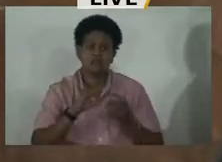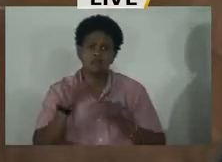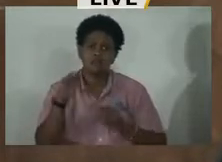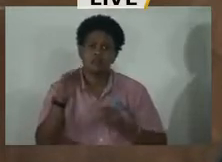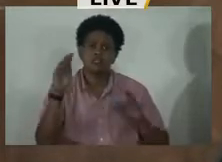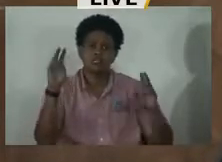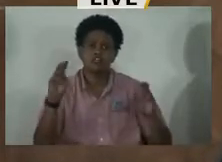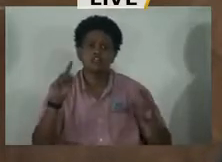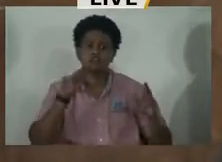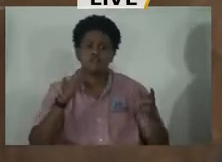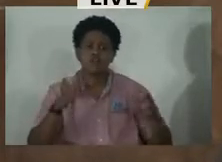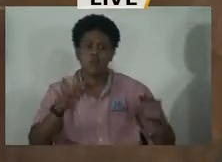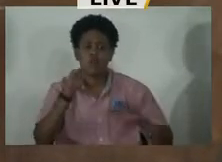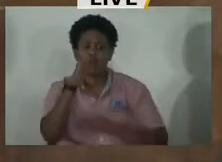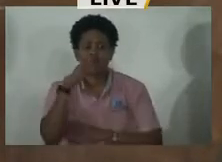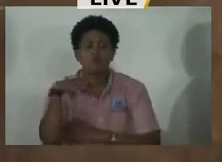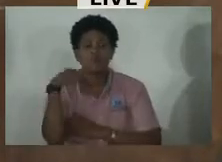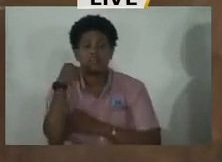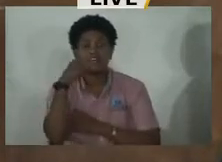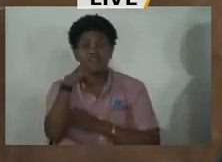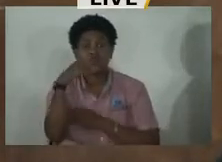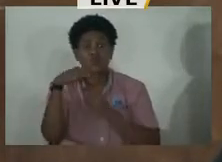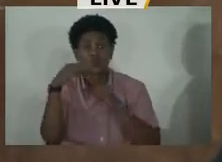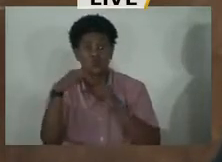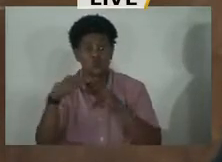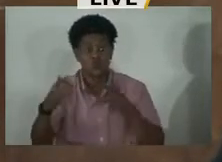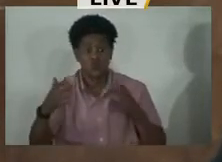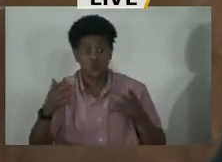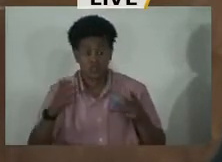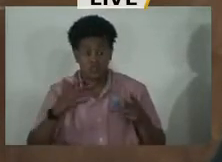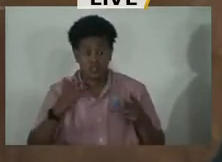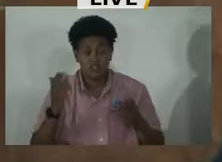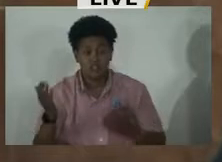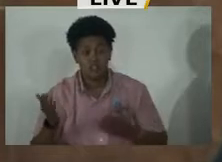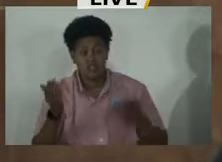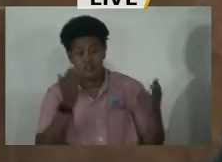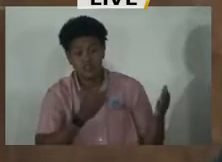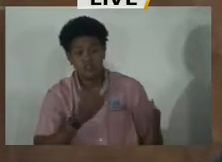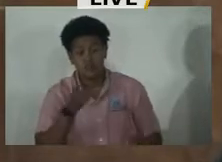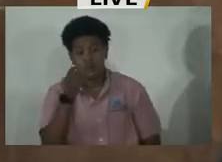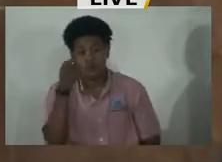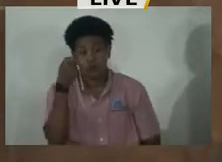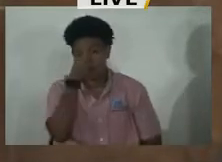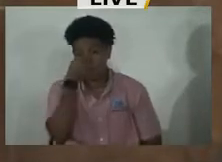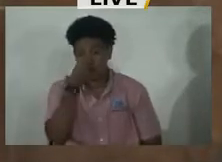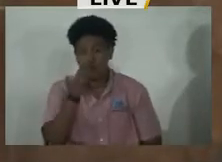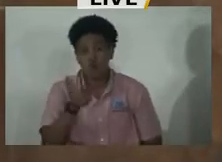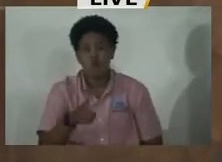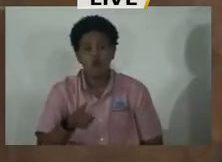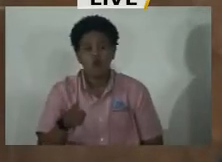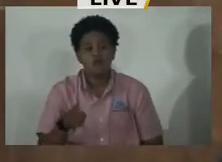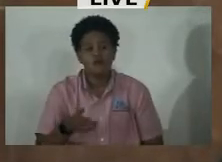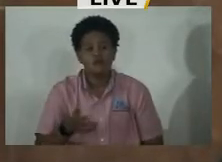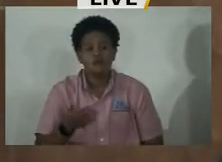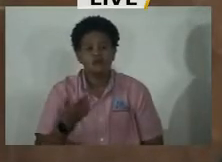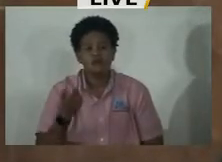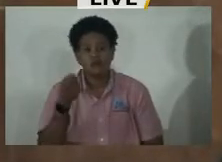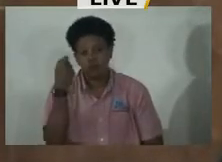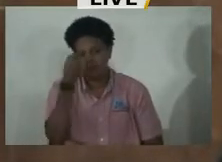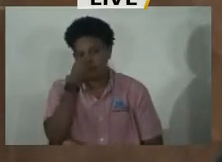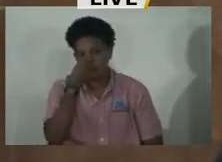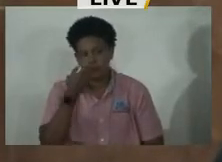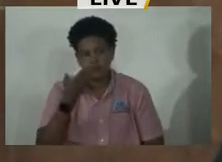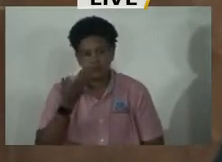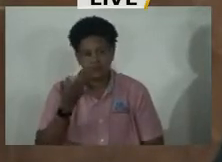of enabling women, if they so choose, to carry pepper spray or mace for their personal protection.